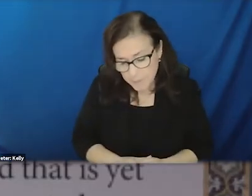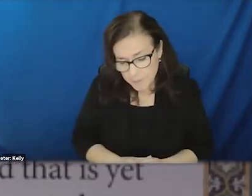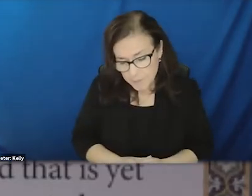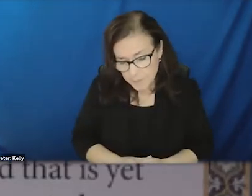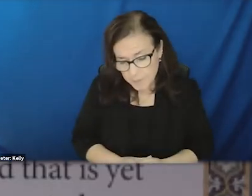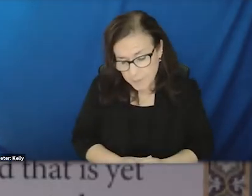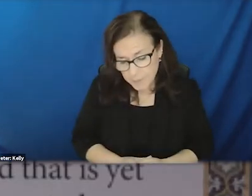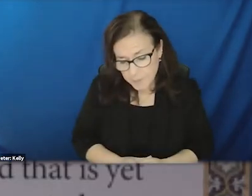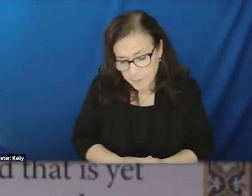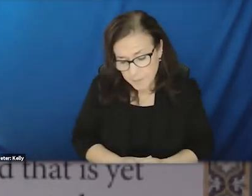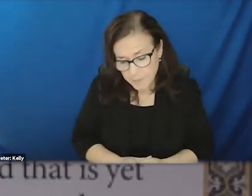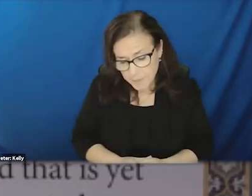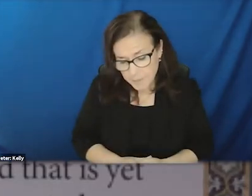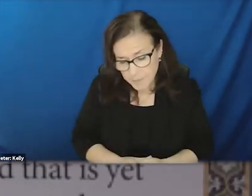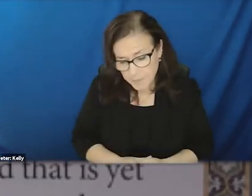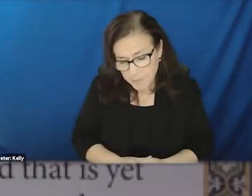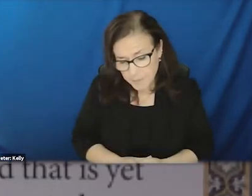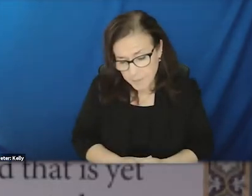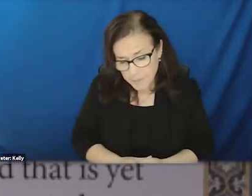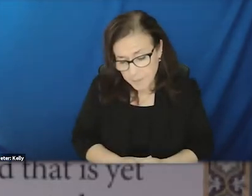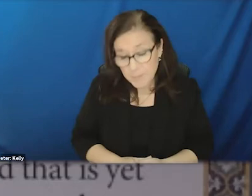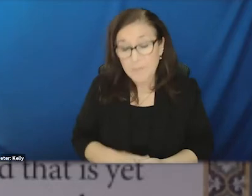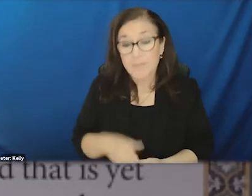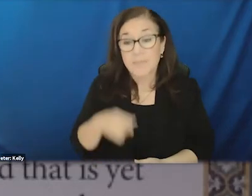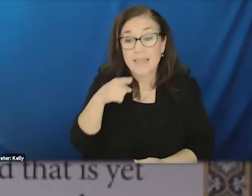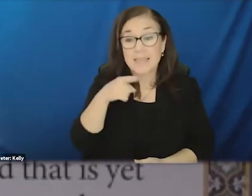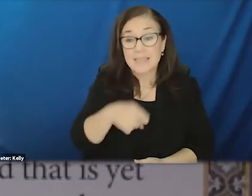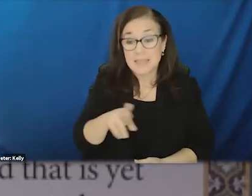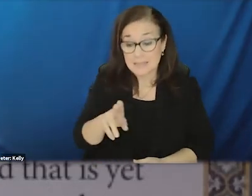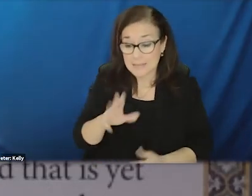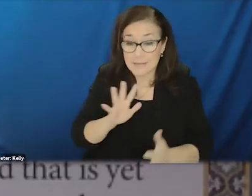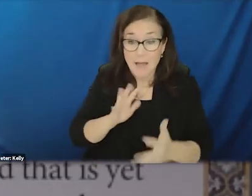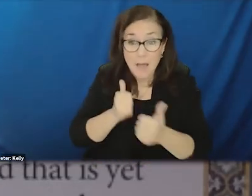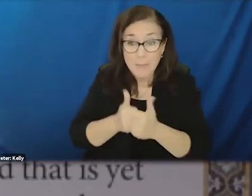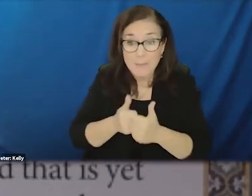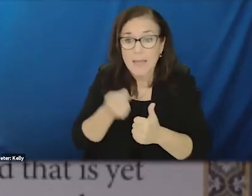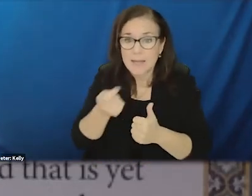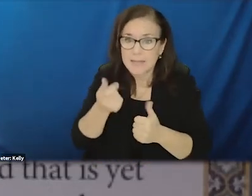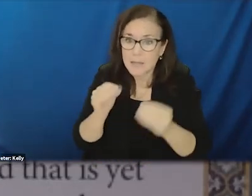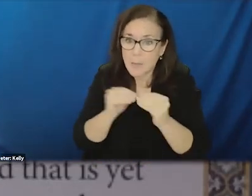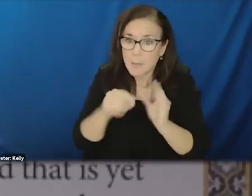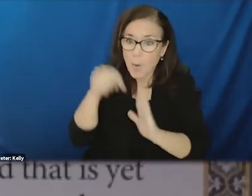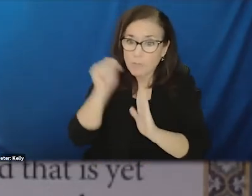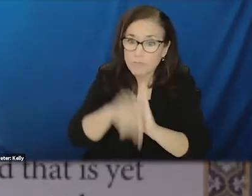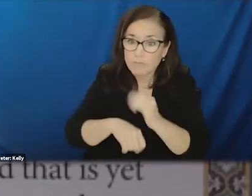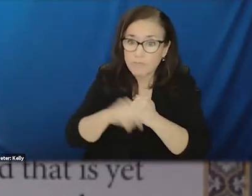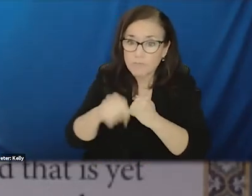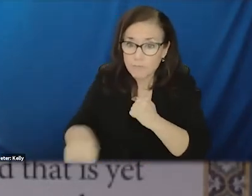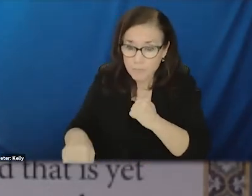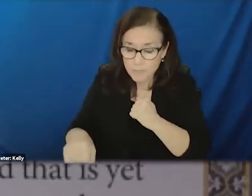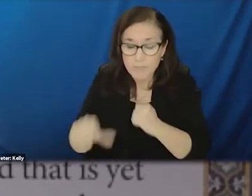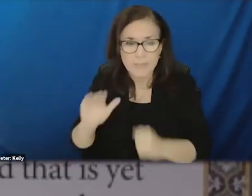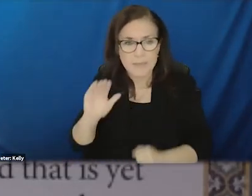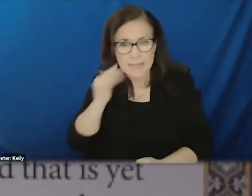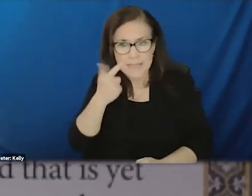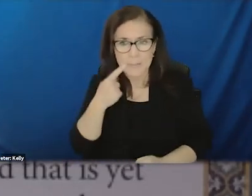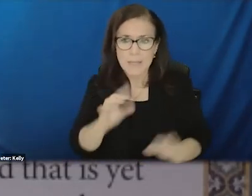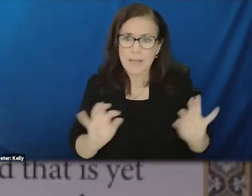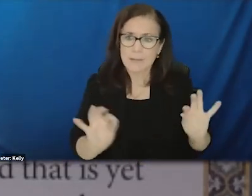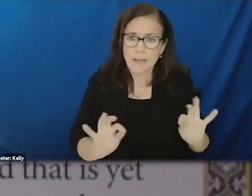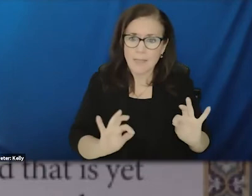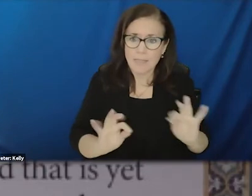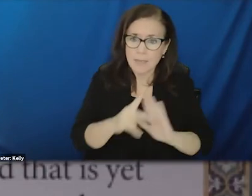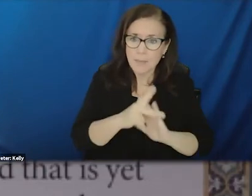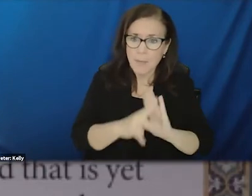actually takes that a little bit farther, and I'm actually it seems like a small policy, but it has